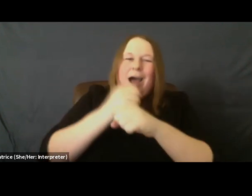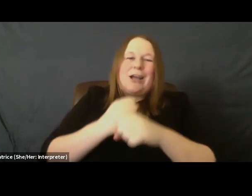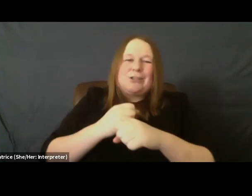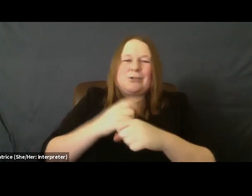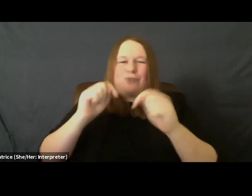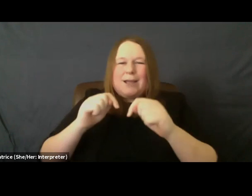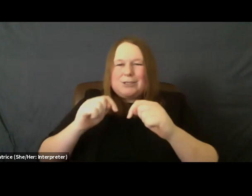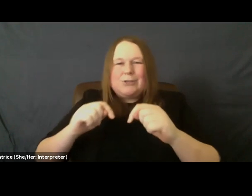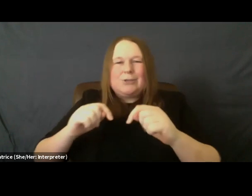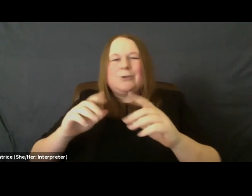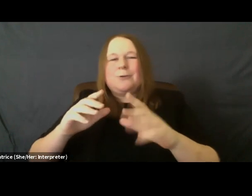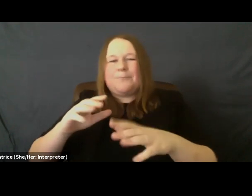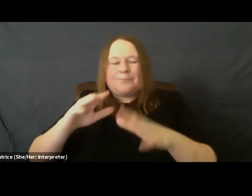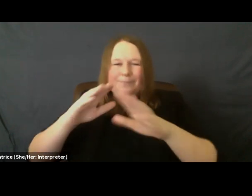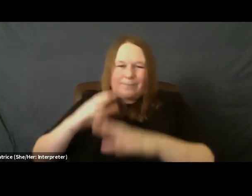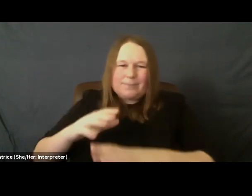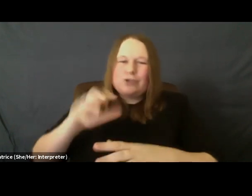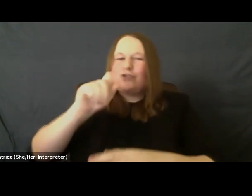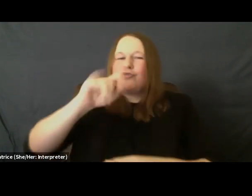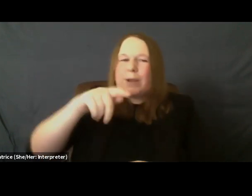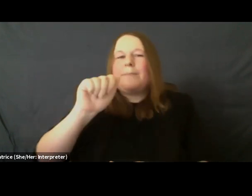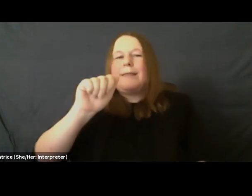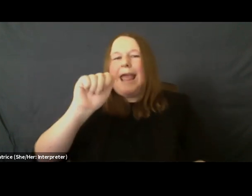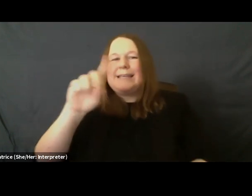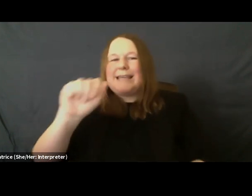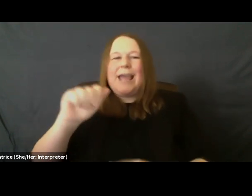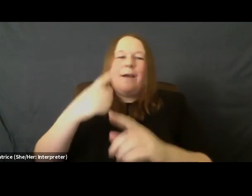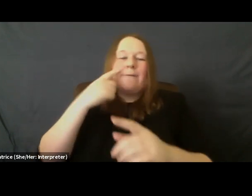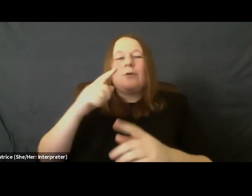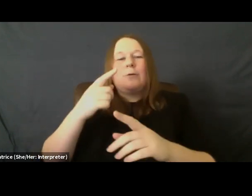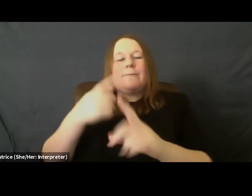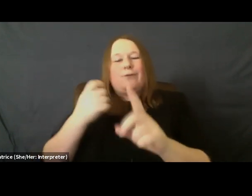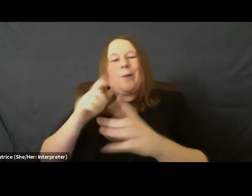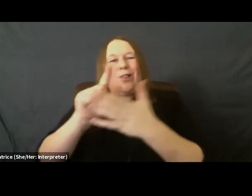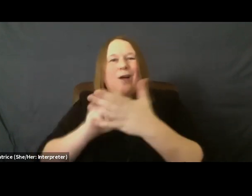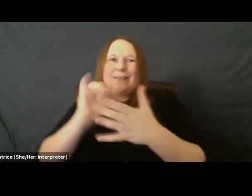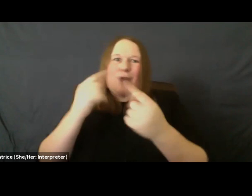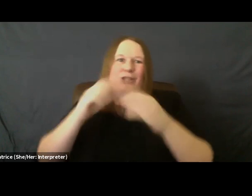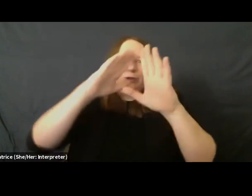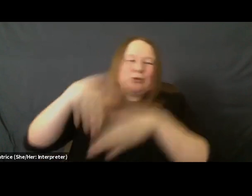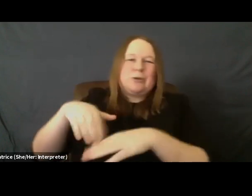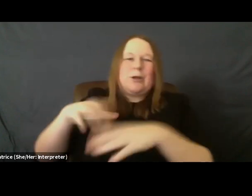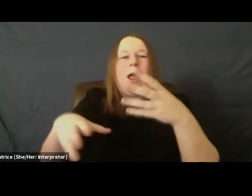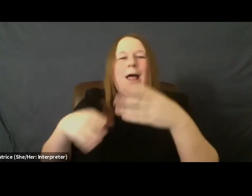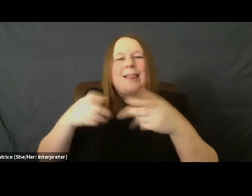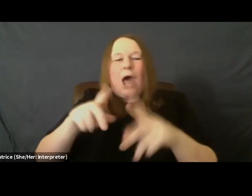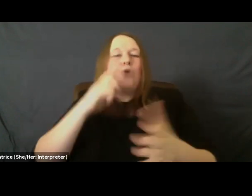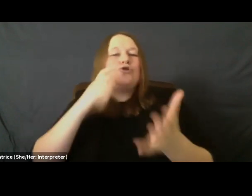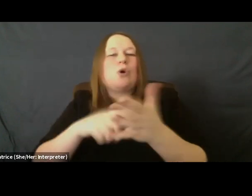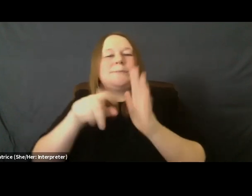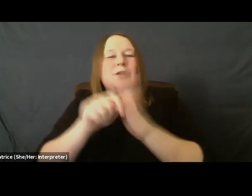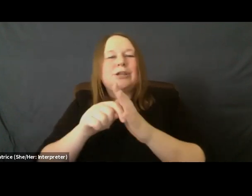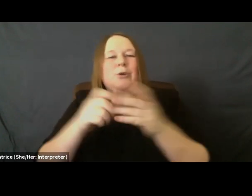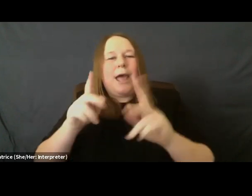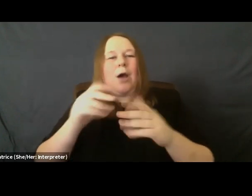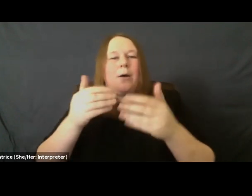ADA of key provisions, opposing legislation that would add a notice period, allowing places of public accommodation